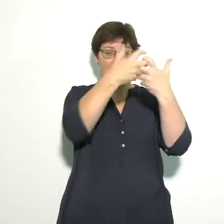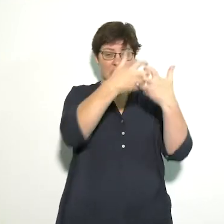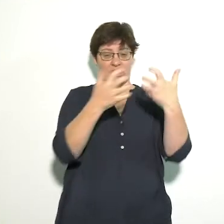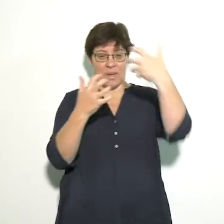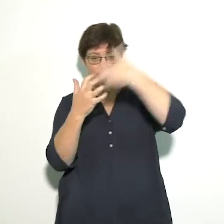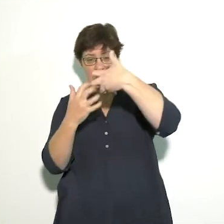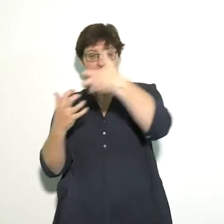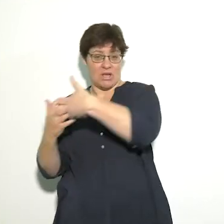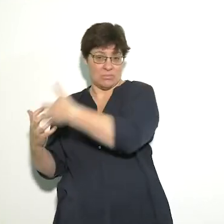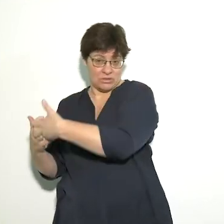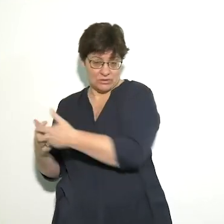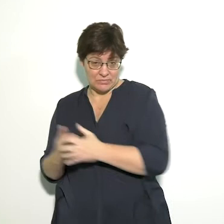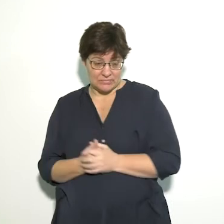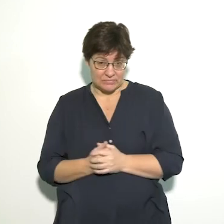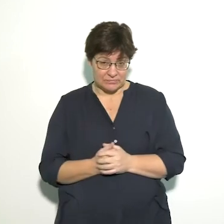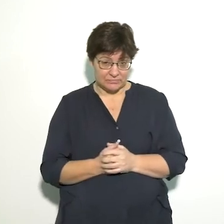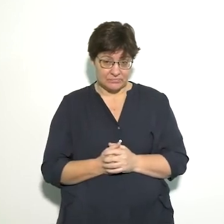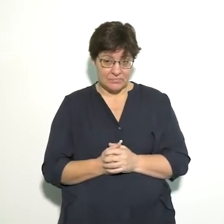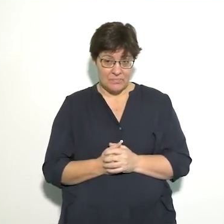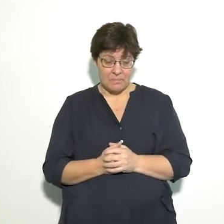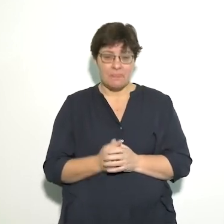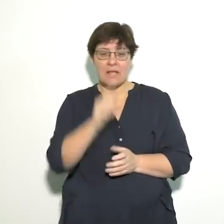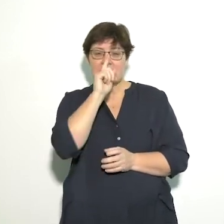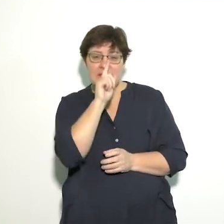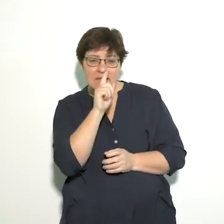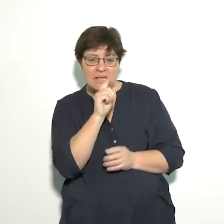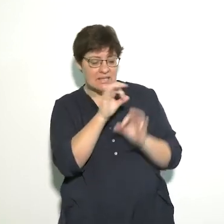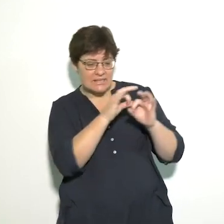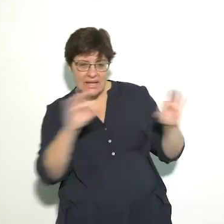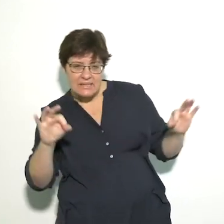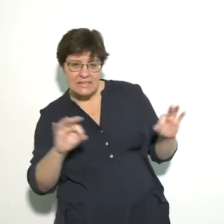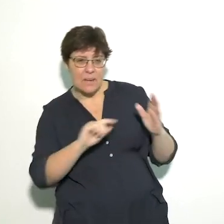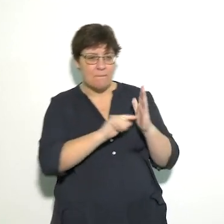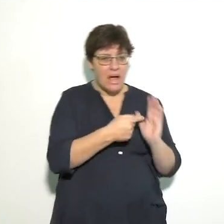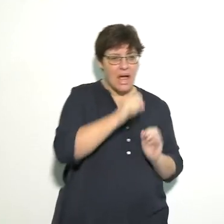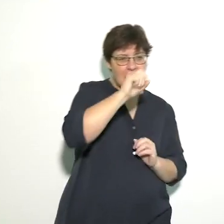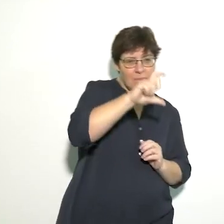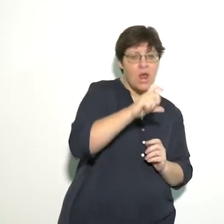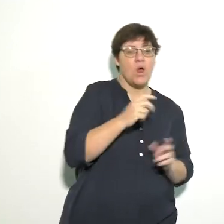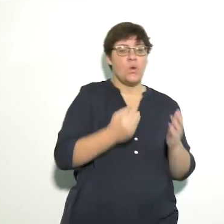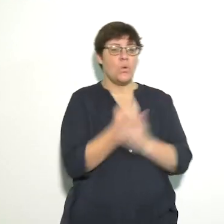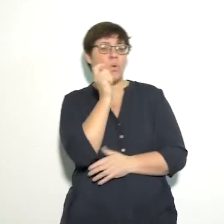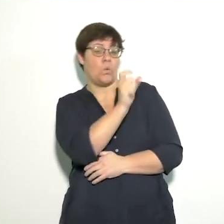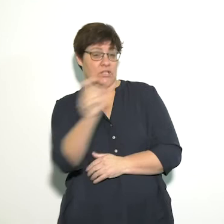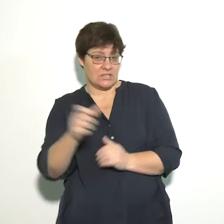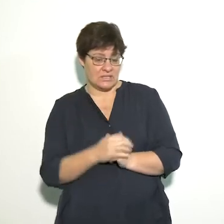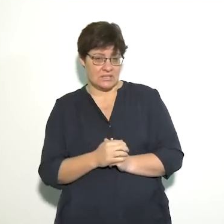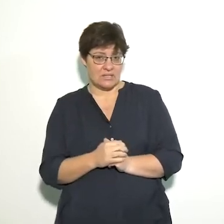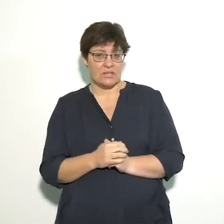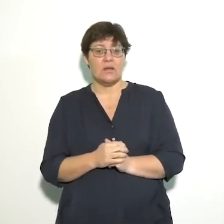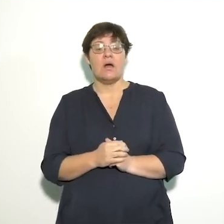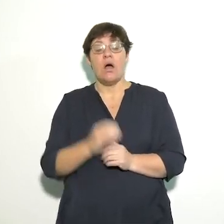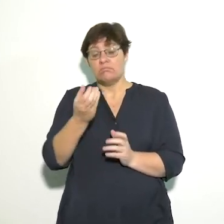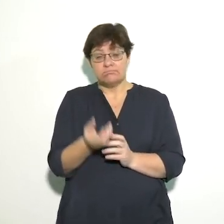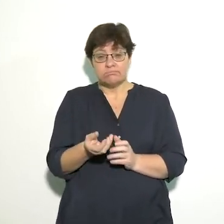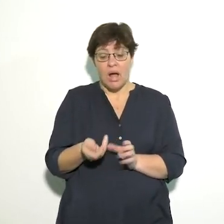you can look at the punctuation, and you can also introduce new vocabulary. Place the dough in the cupcake